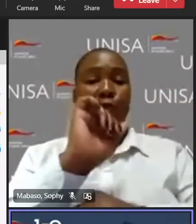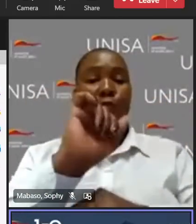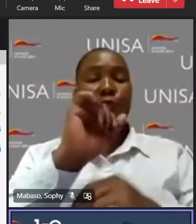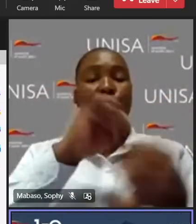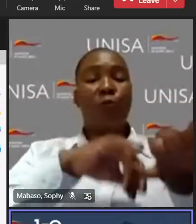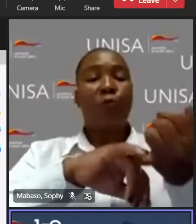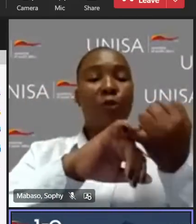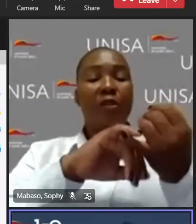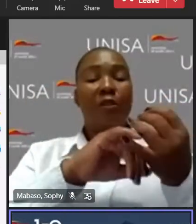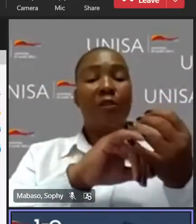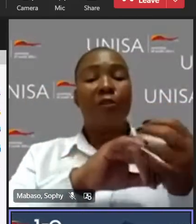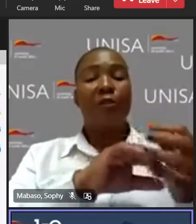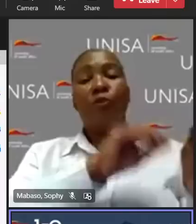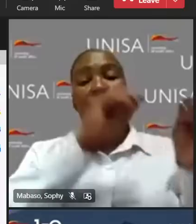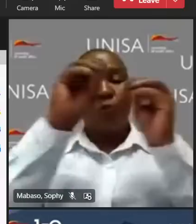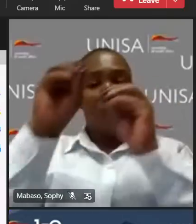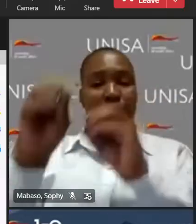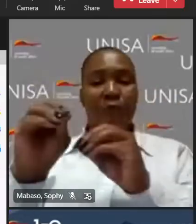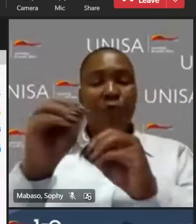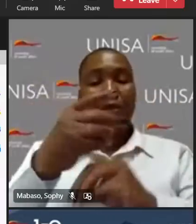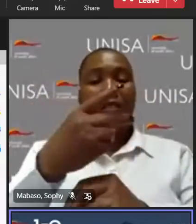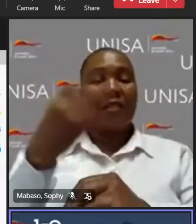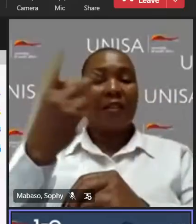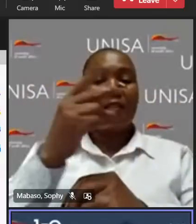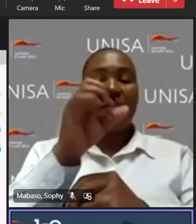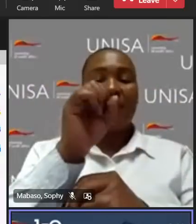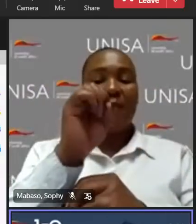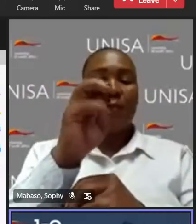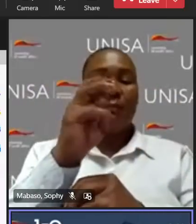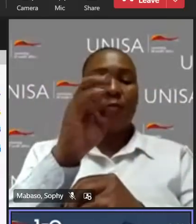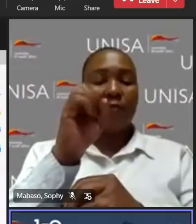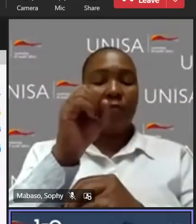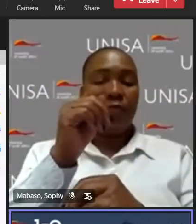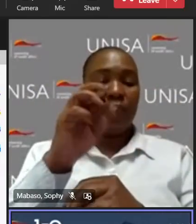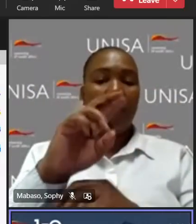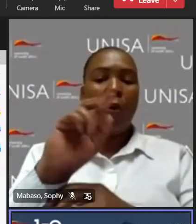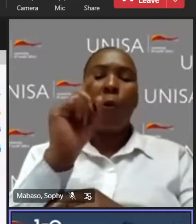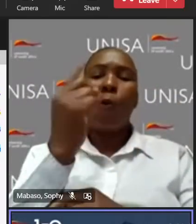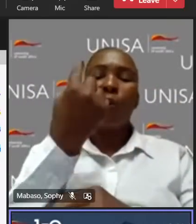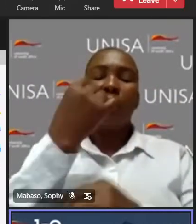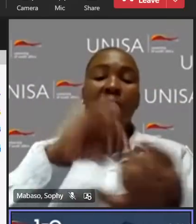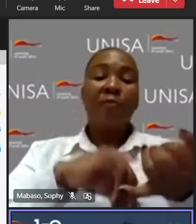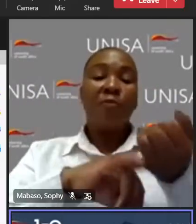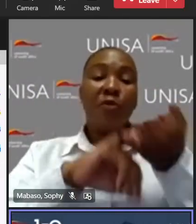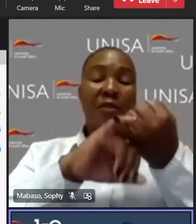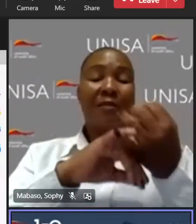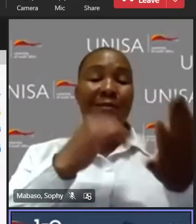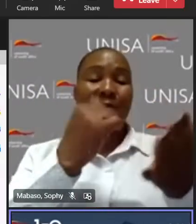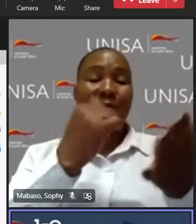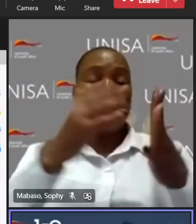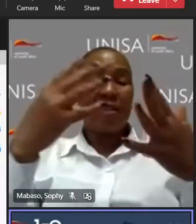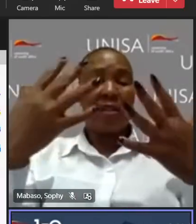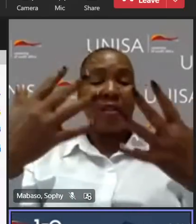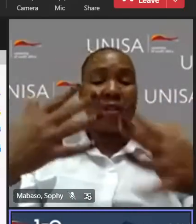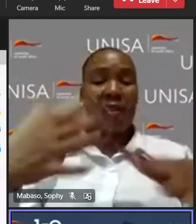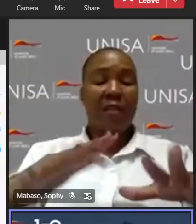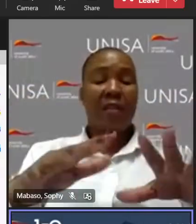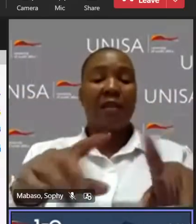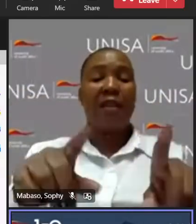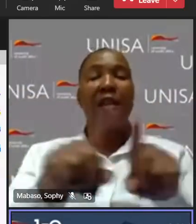to the second semester. Only modules that are registered. You cannot, for